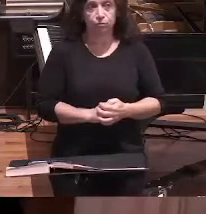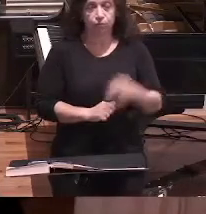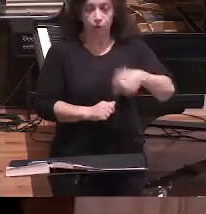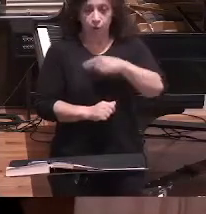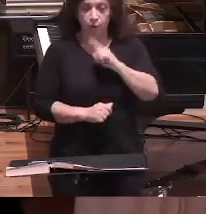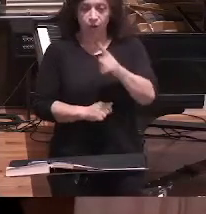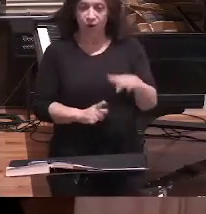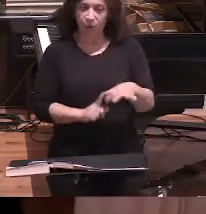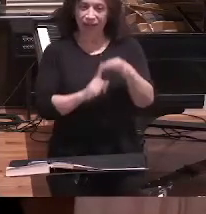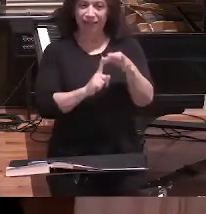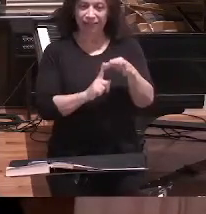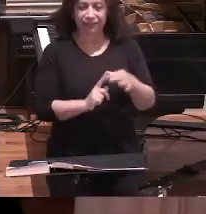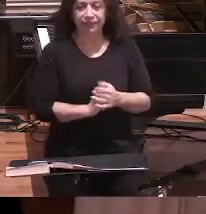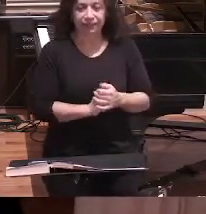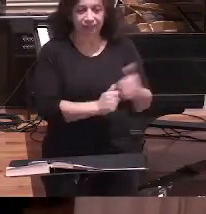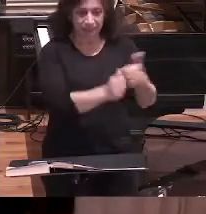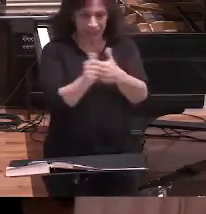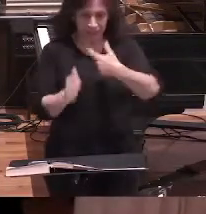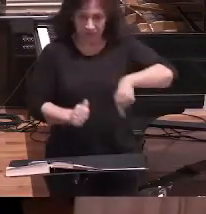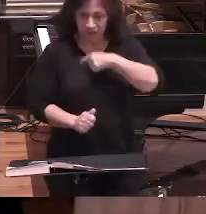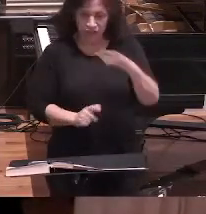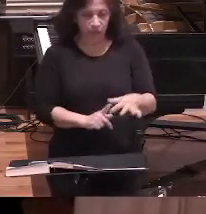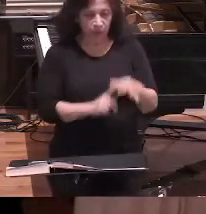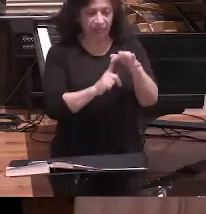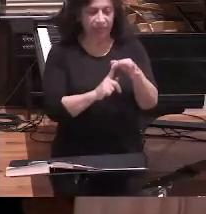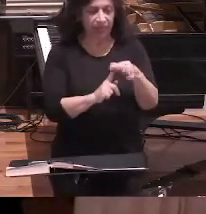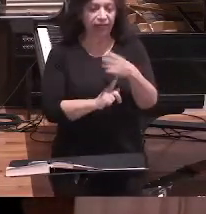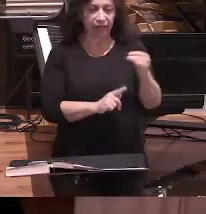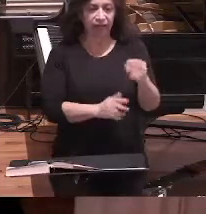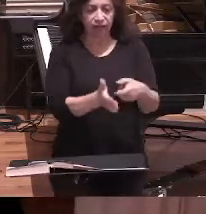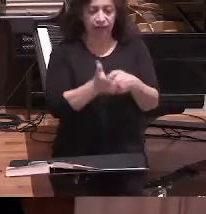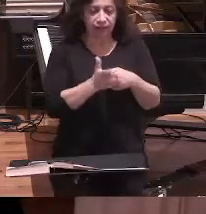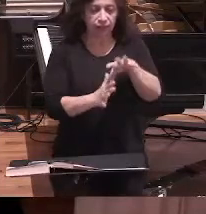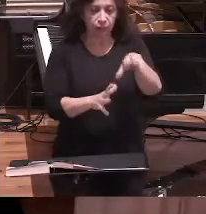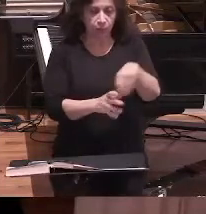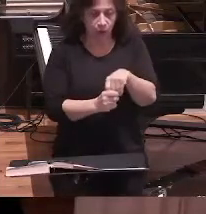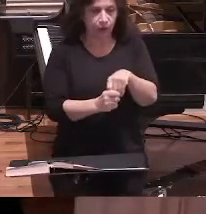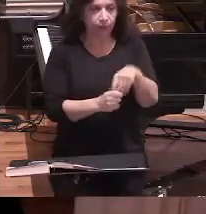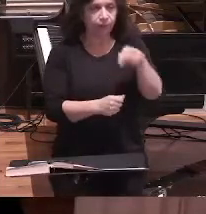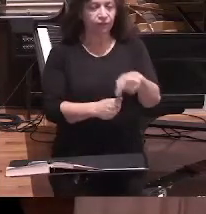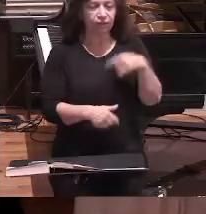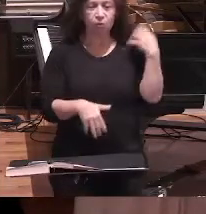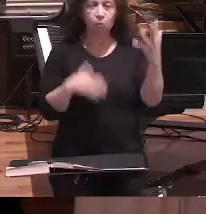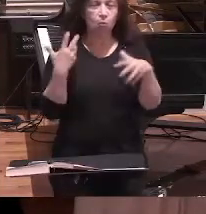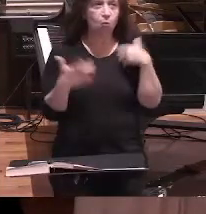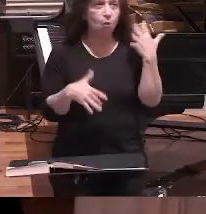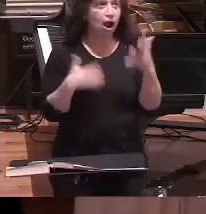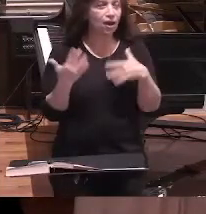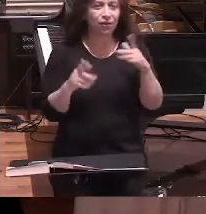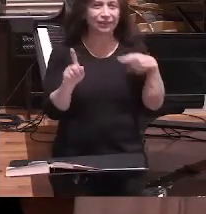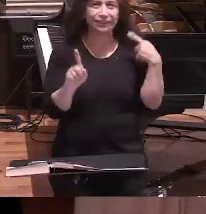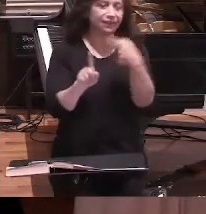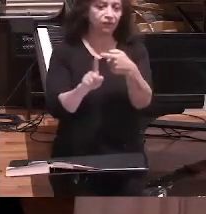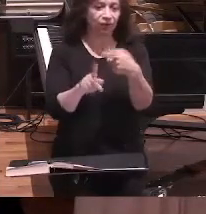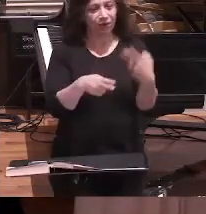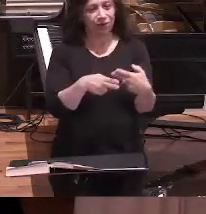we are a unique, each and every one of us, a unique and necessary part of this wild endeavor that we